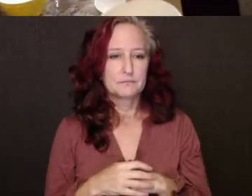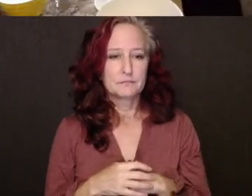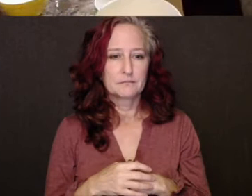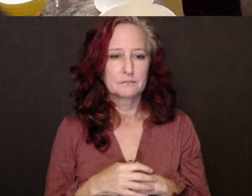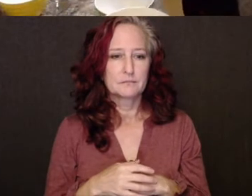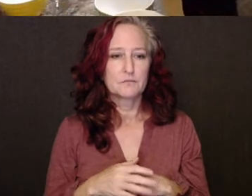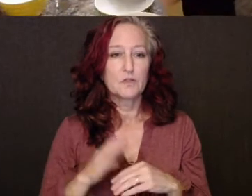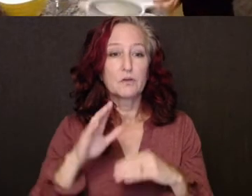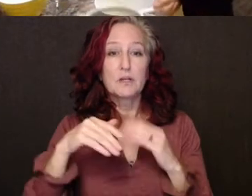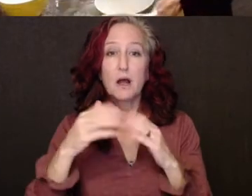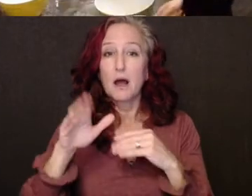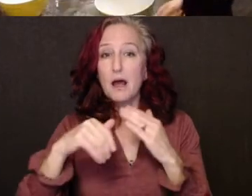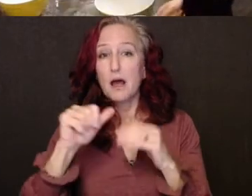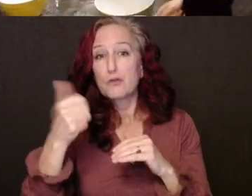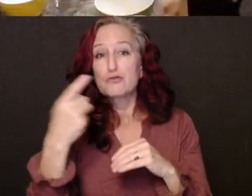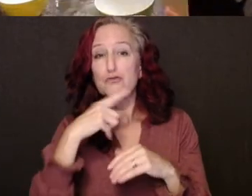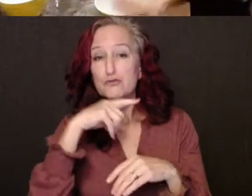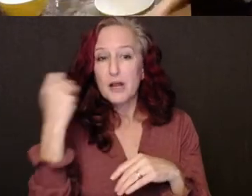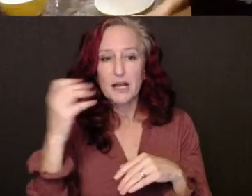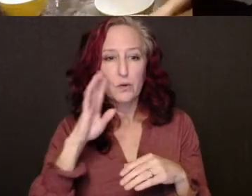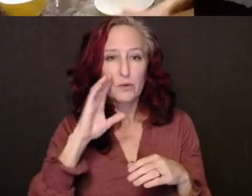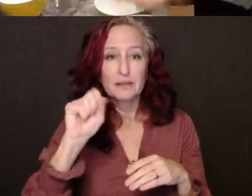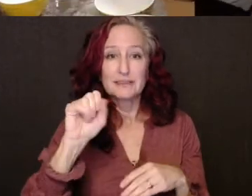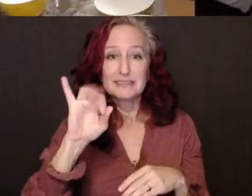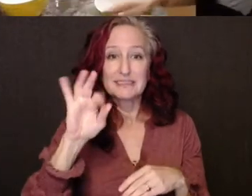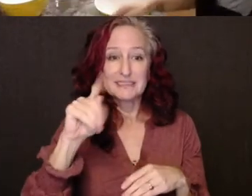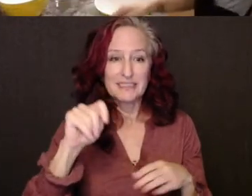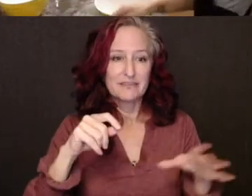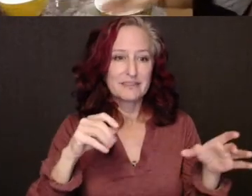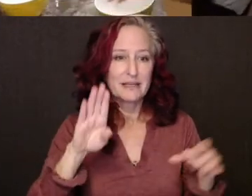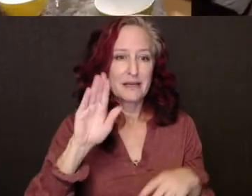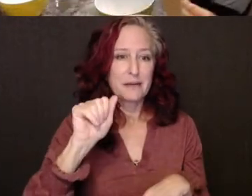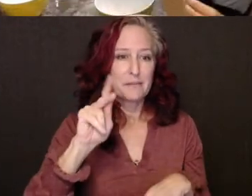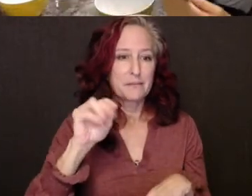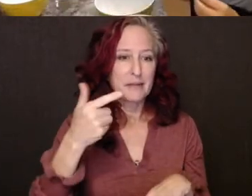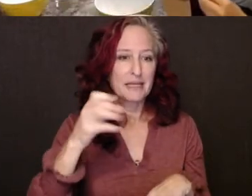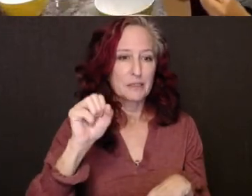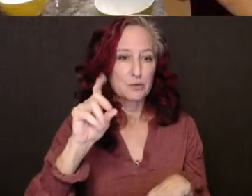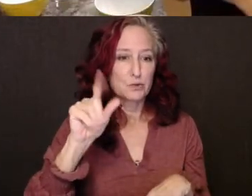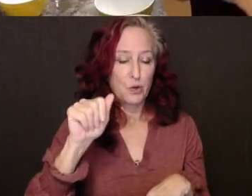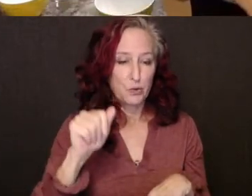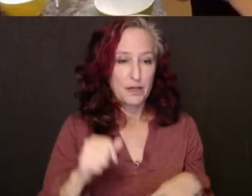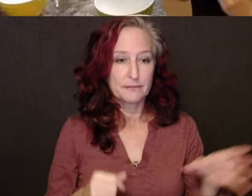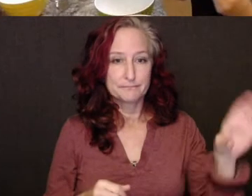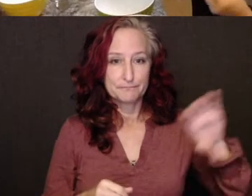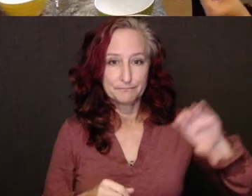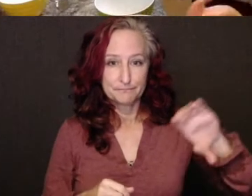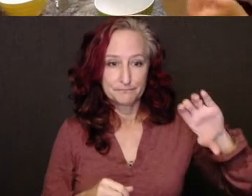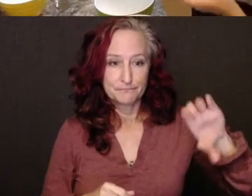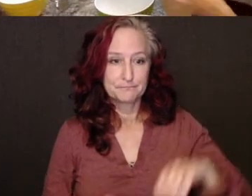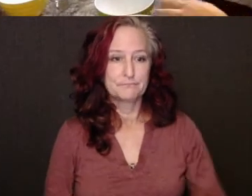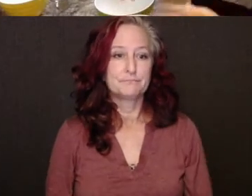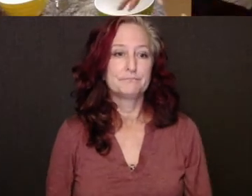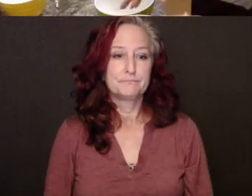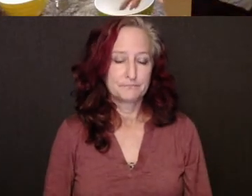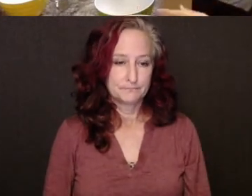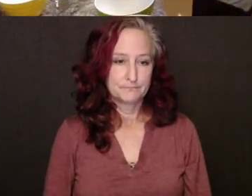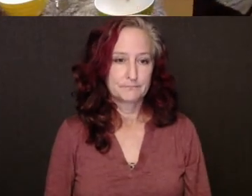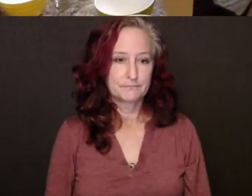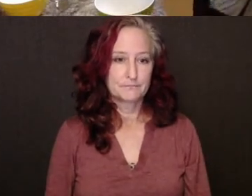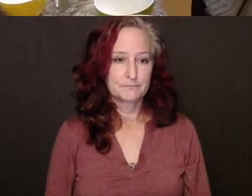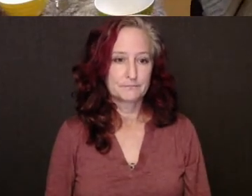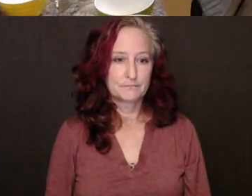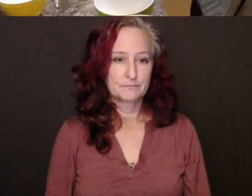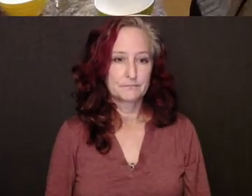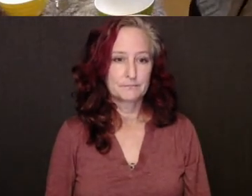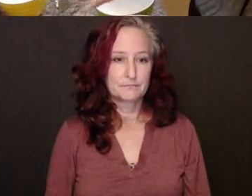that's already been sifted. So super important to sift when you bake, because that makes sure that you have less lumps in your batter,